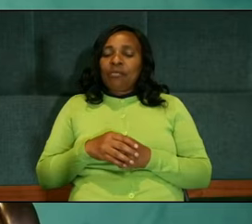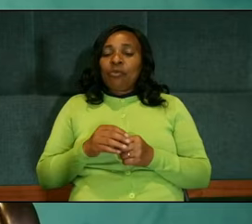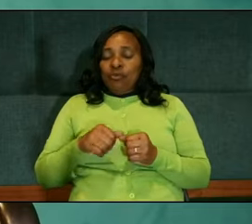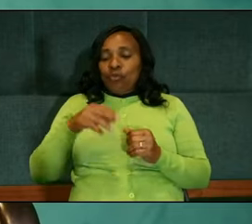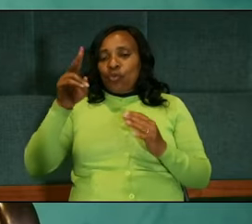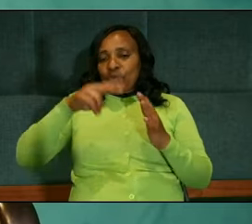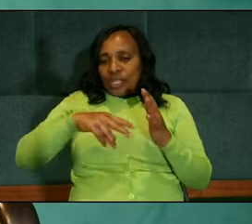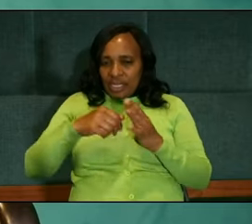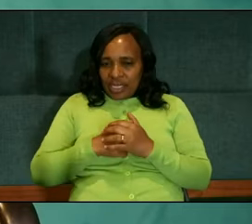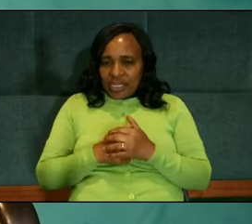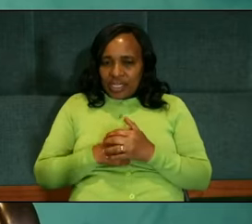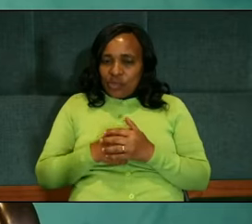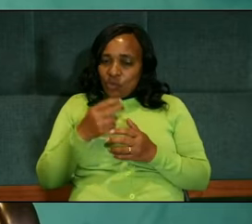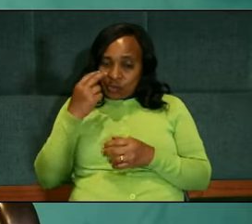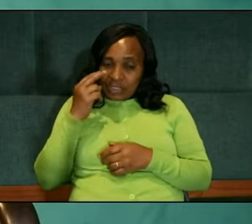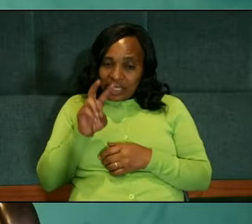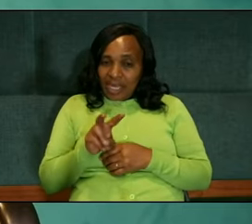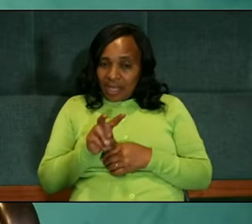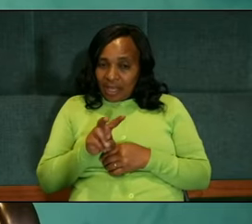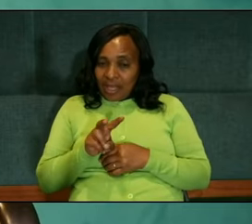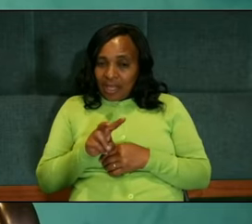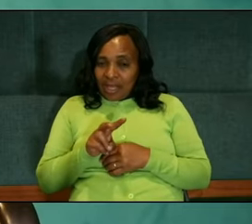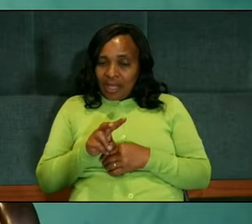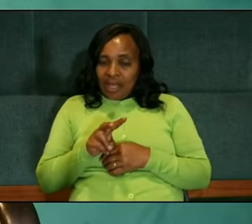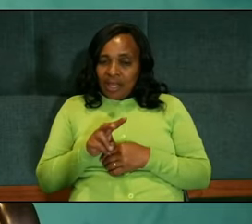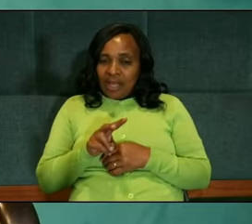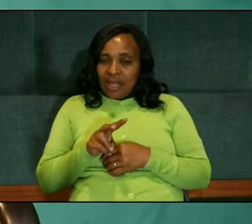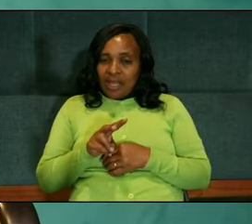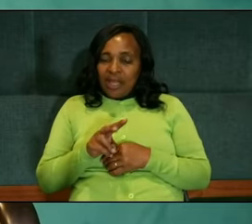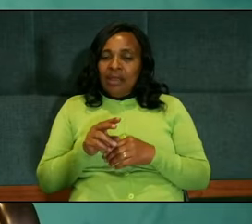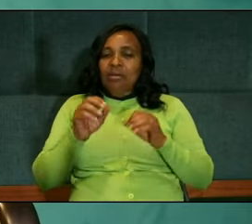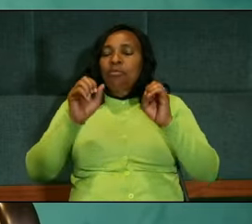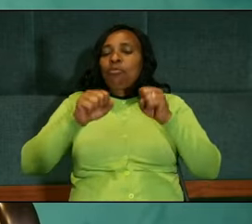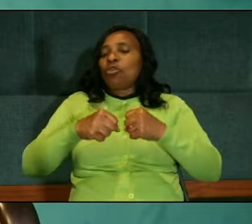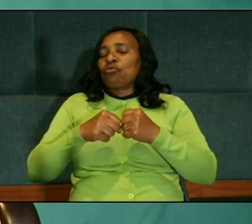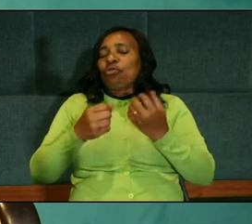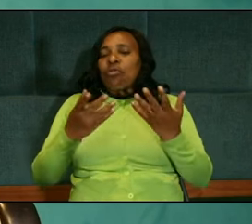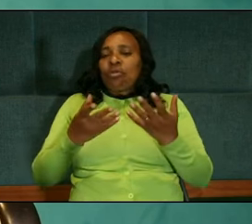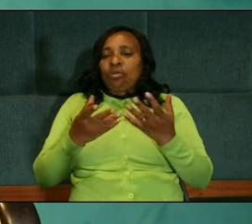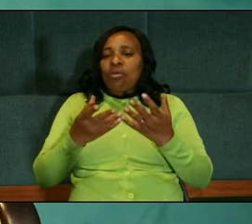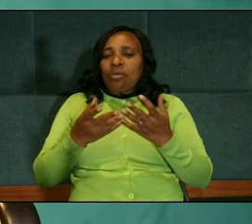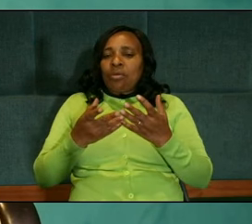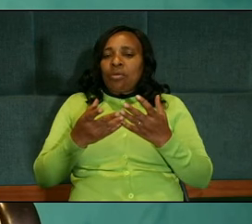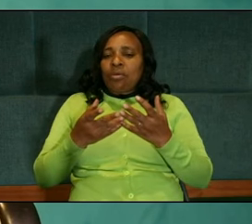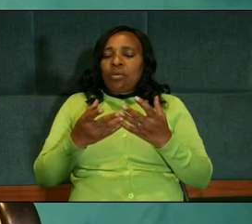flashlight, you will notice, let me look for the excerpt, it says,